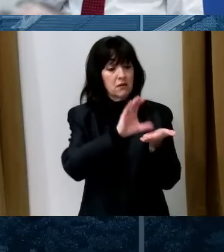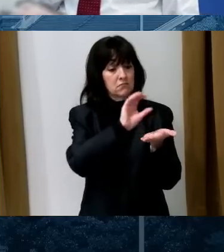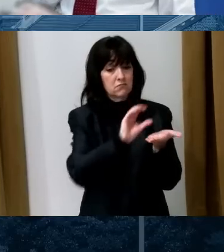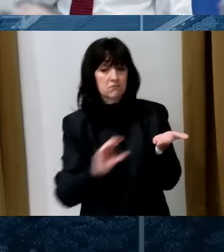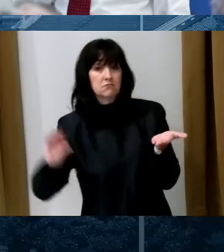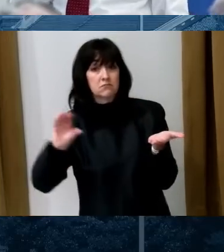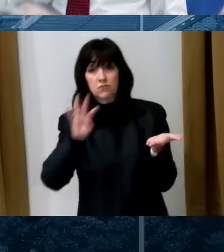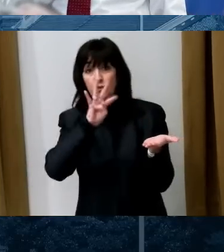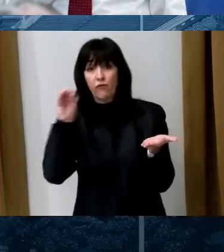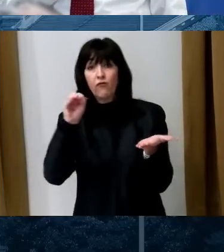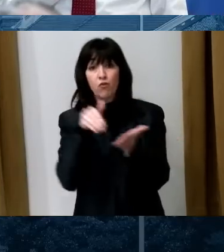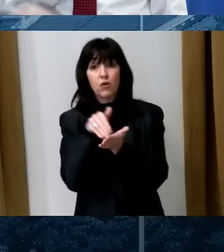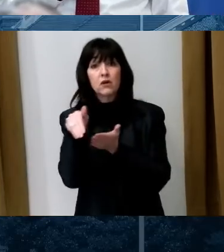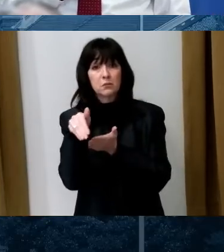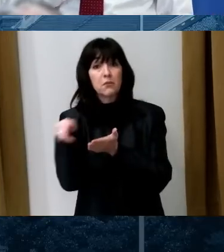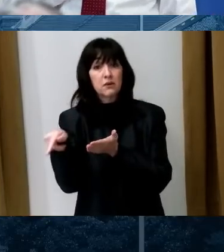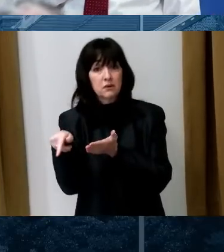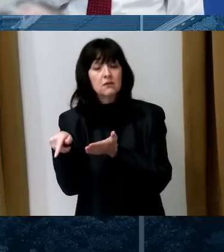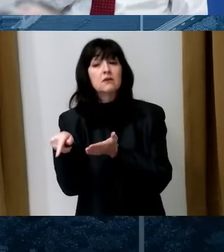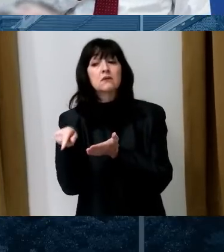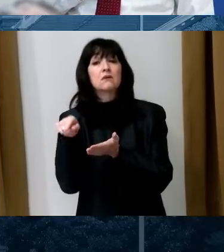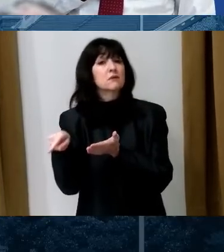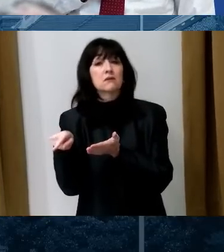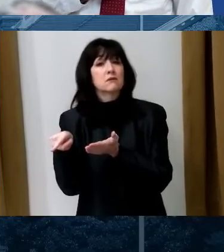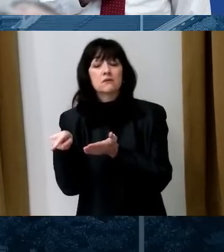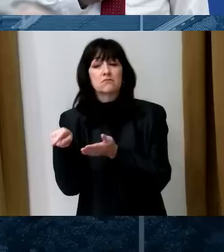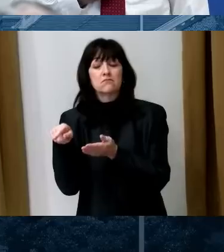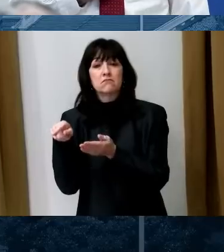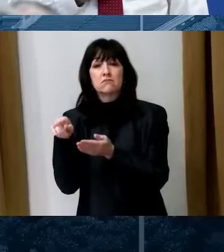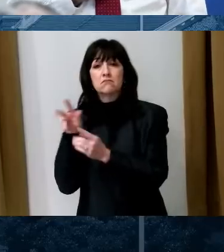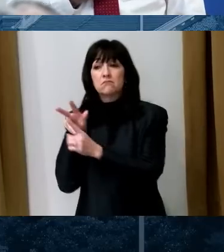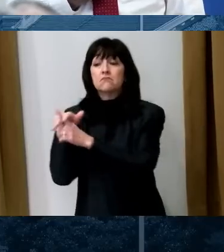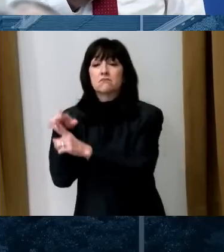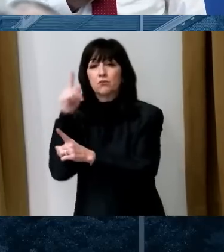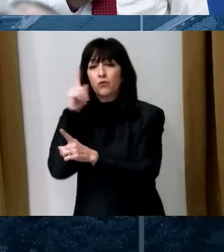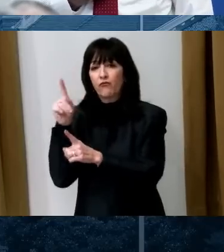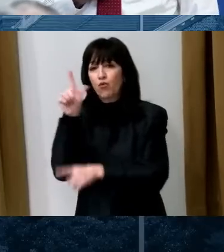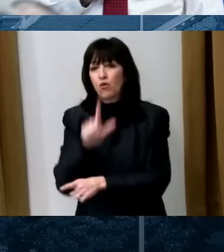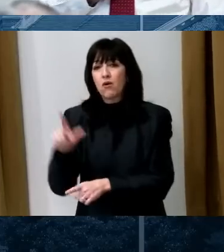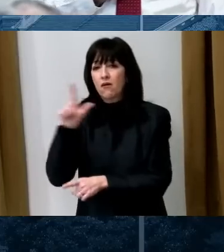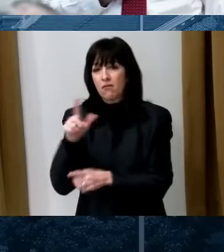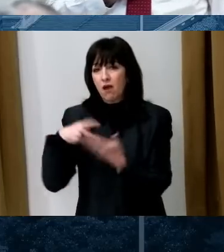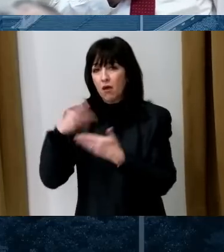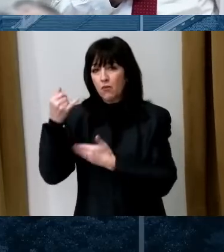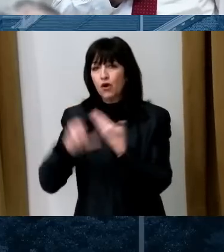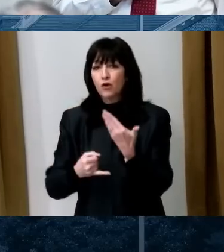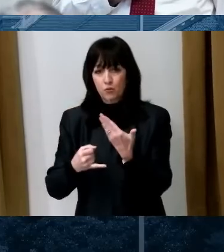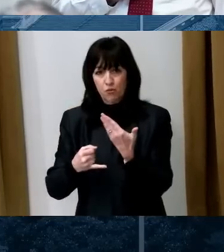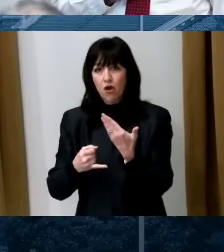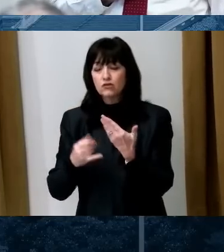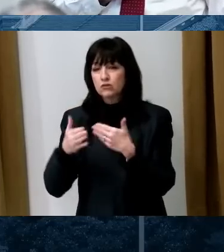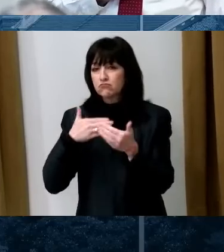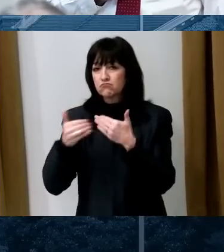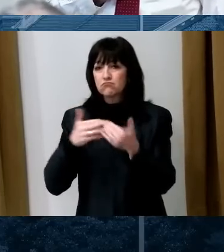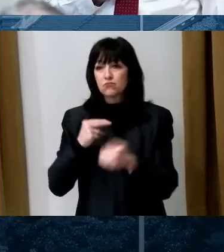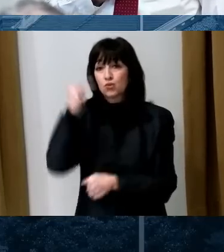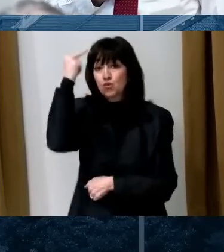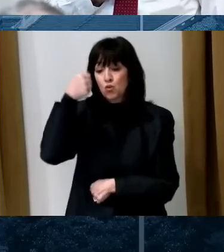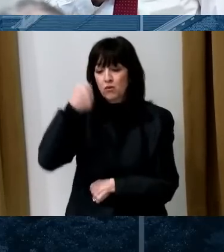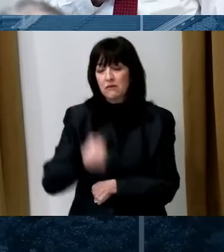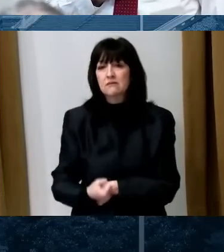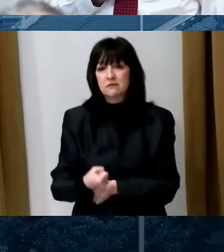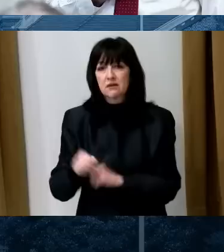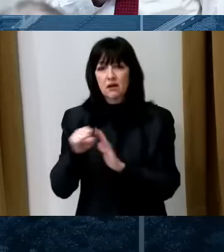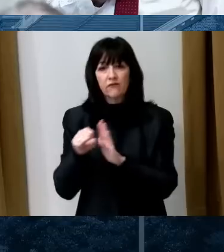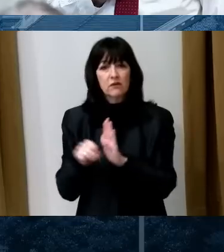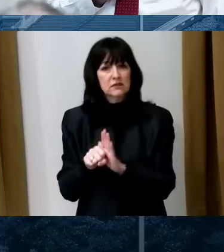million has been approved for libraries on projects up and down their state, but we're still waiting approval for